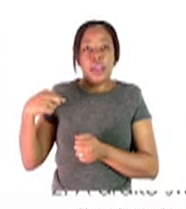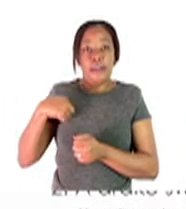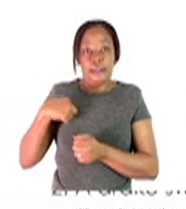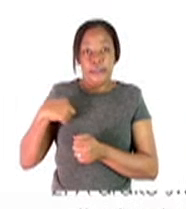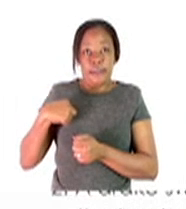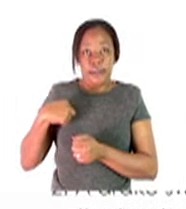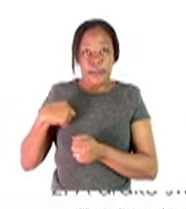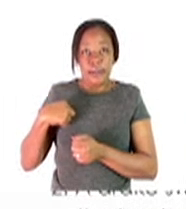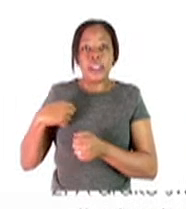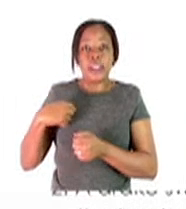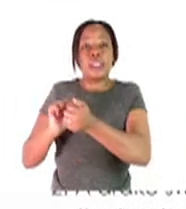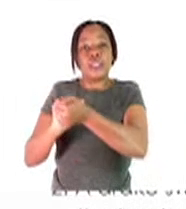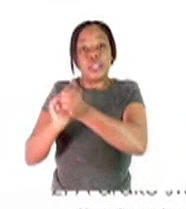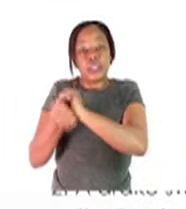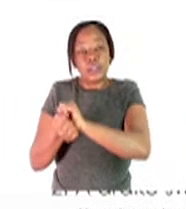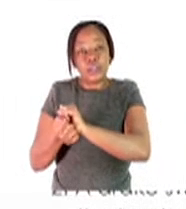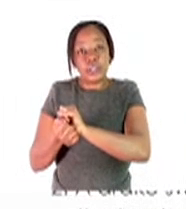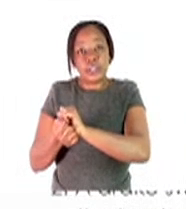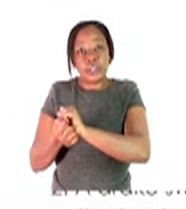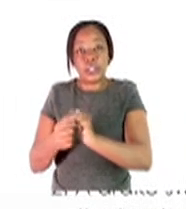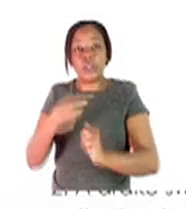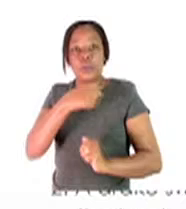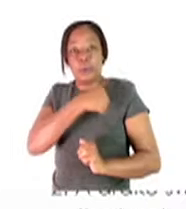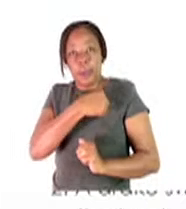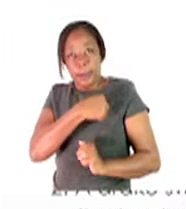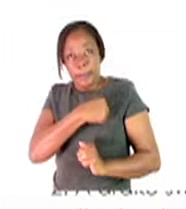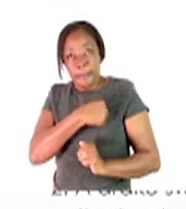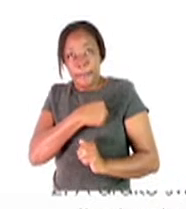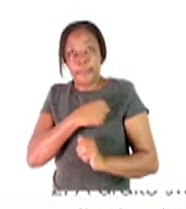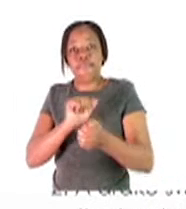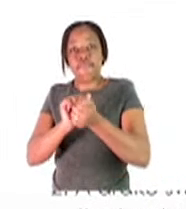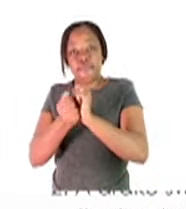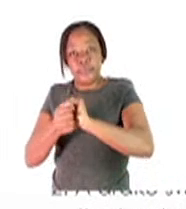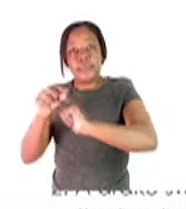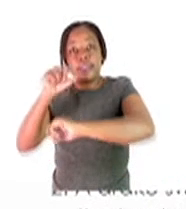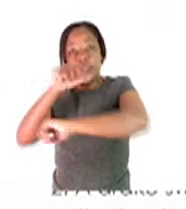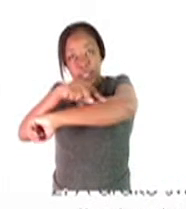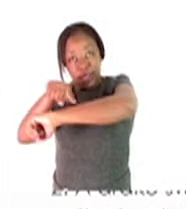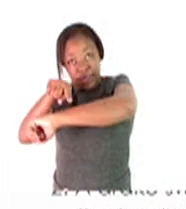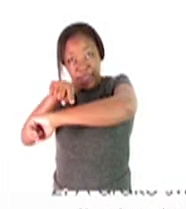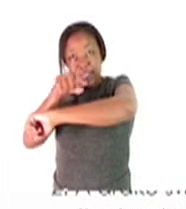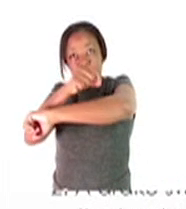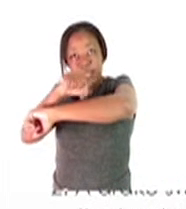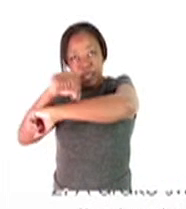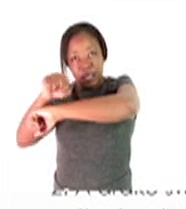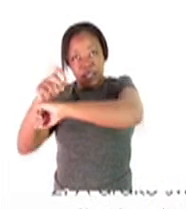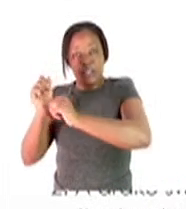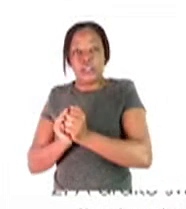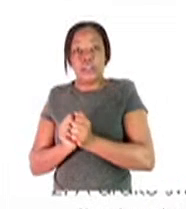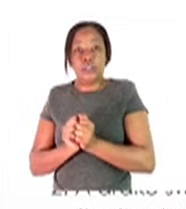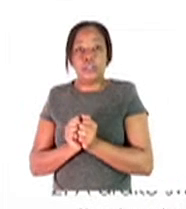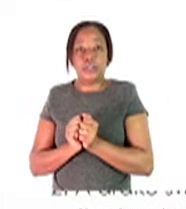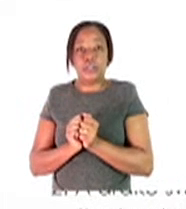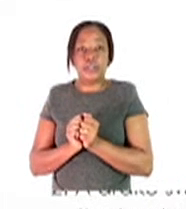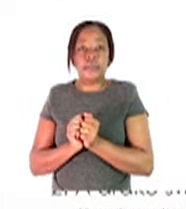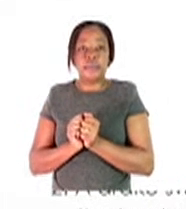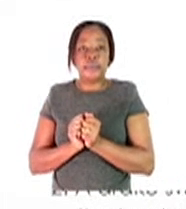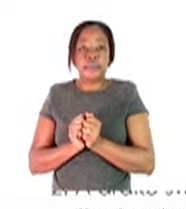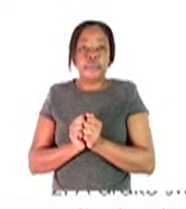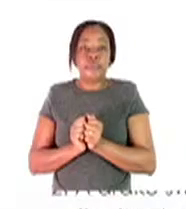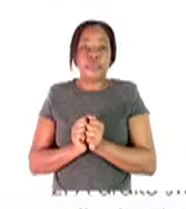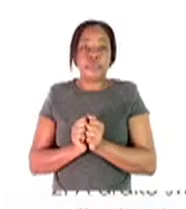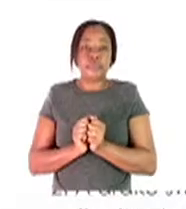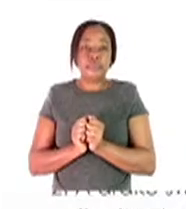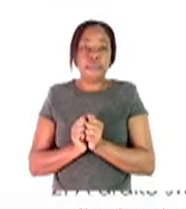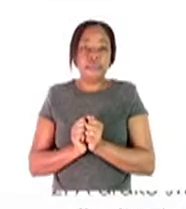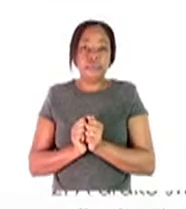with number 3, number 4, number 5, and number 6. By just checking the word that is bold. It's the one that you have to change